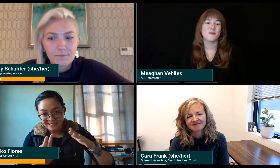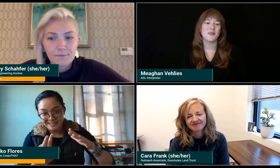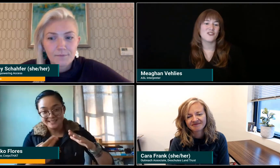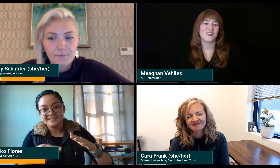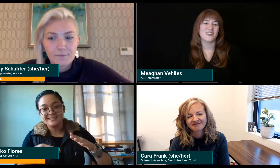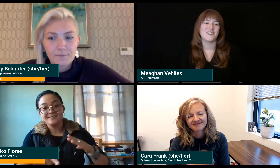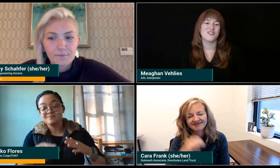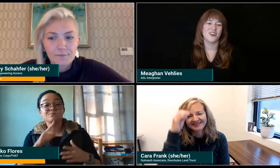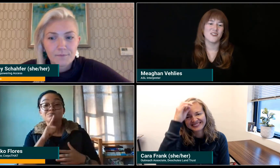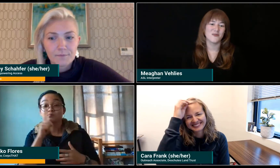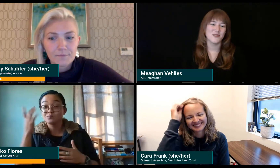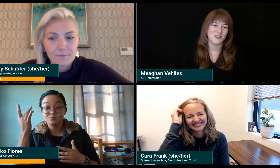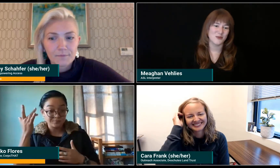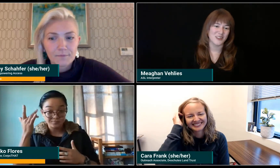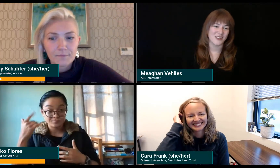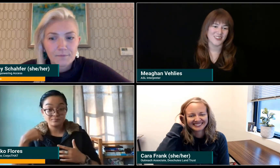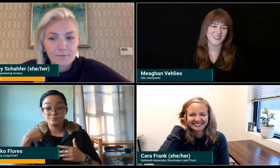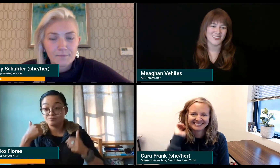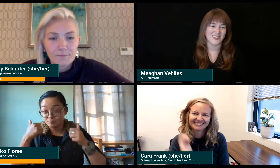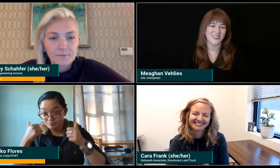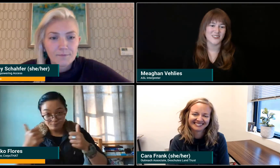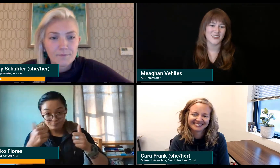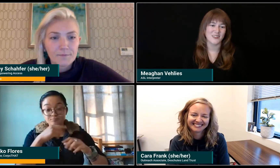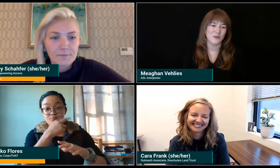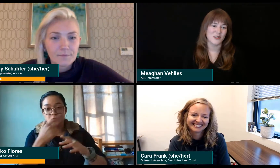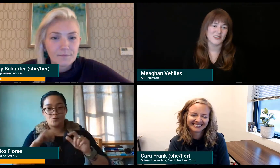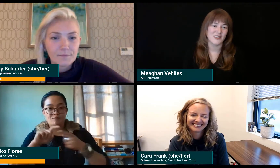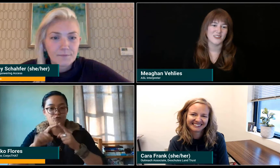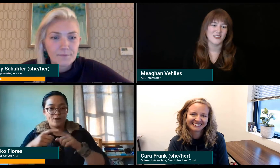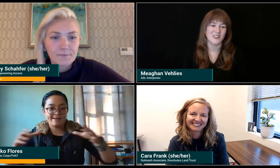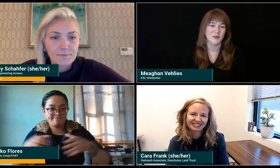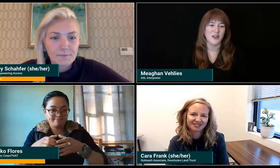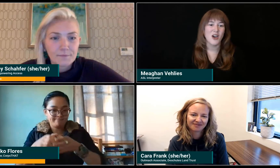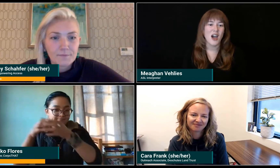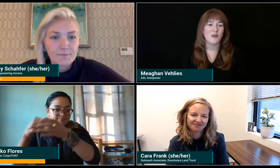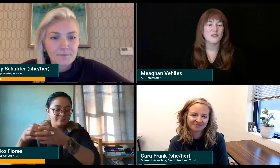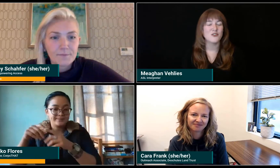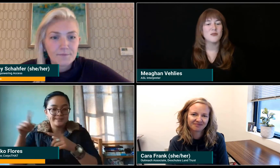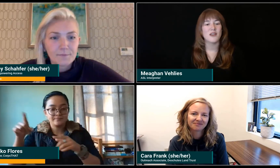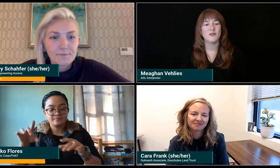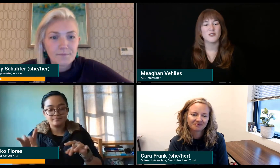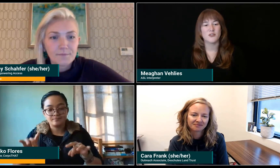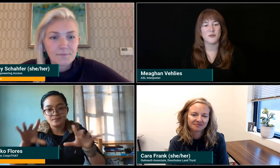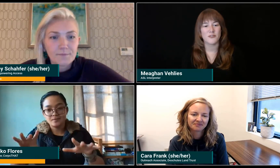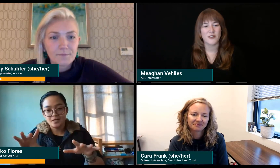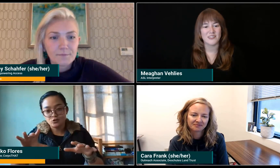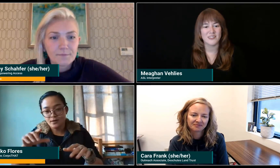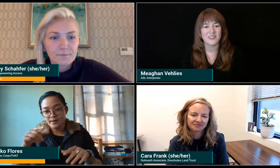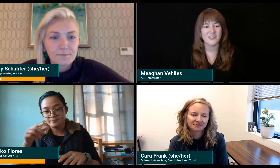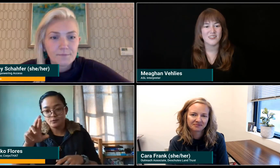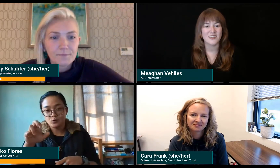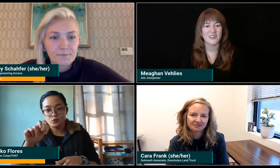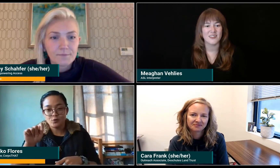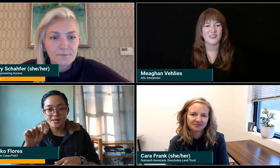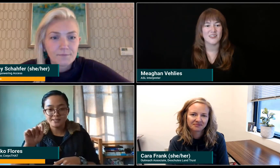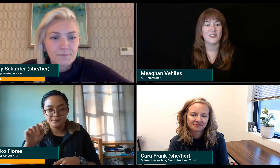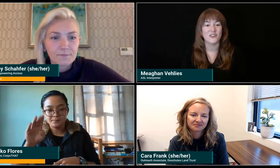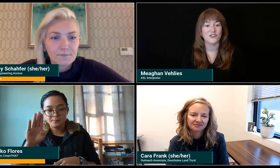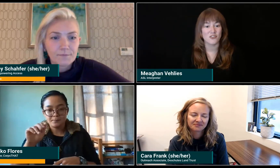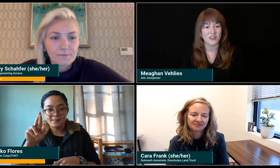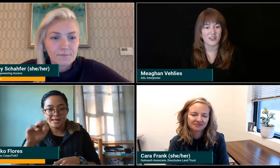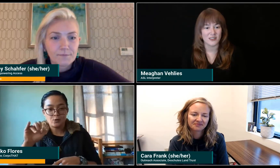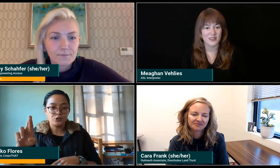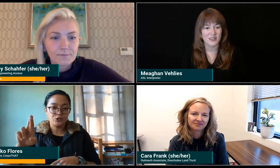actually got a picture I'd like to show of me scuba diving at some point. It's in the slides, but I went scuba diving with a group of friends